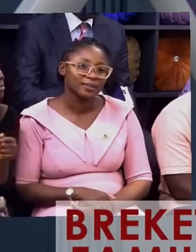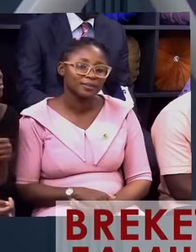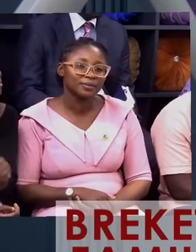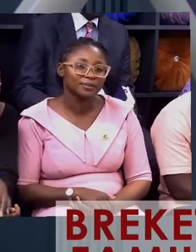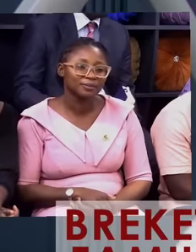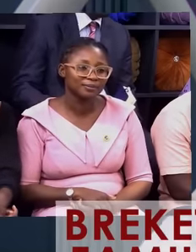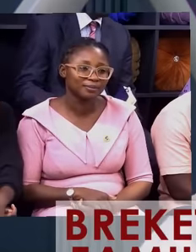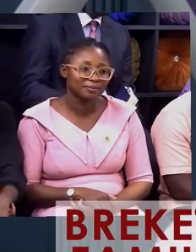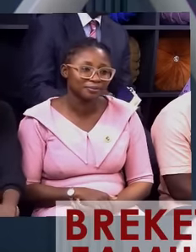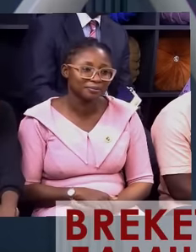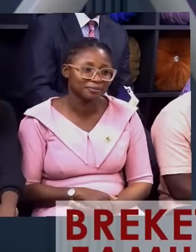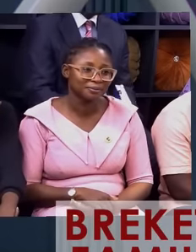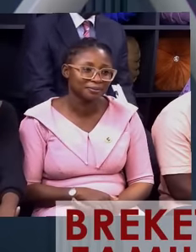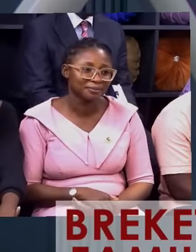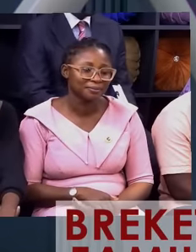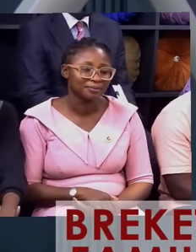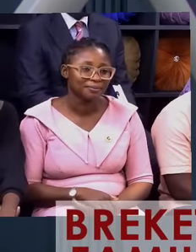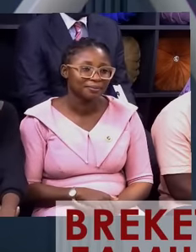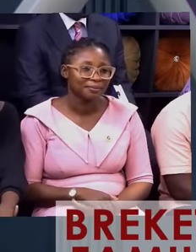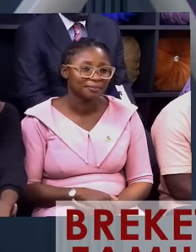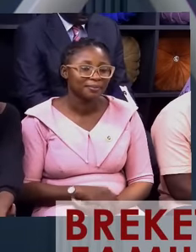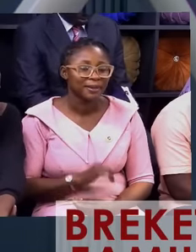name you